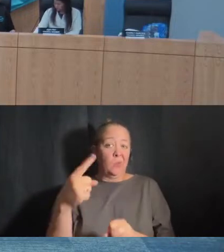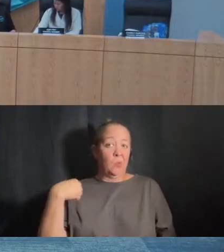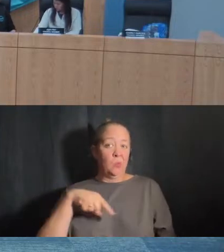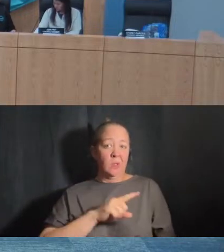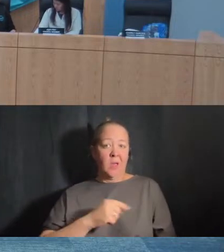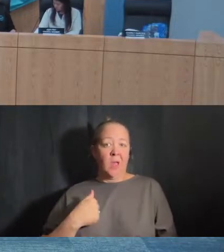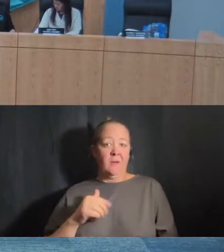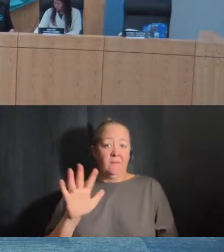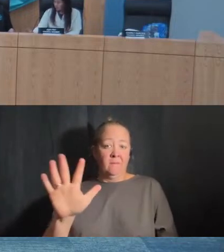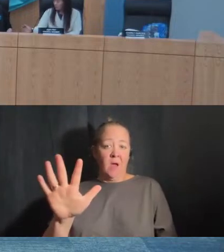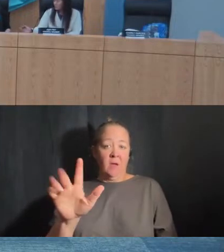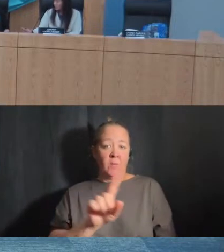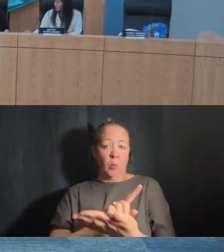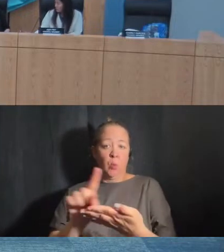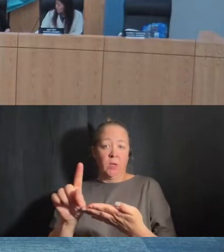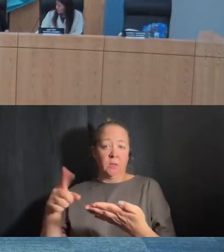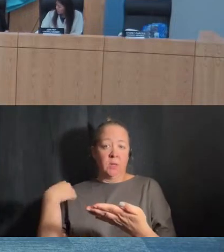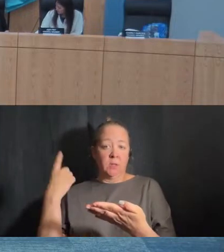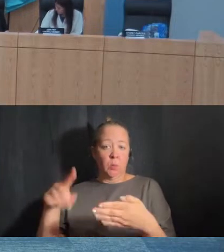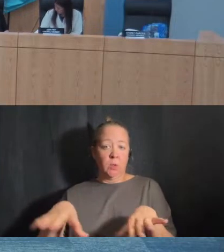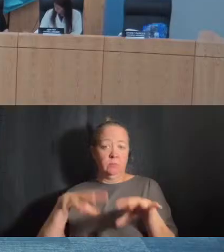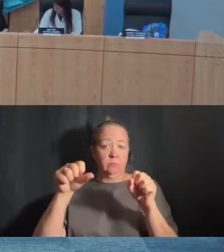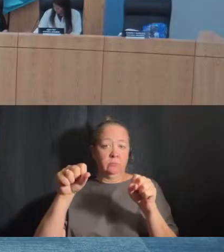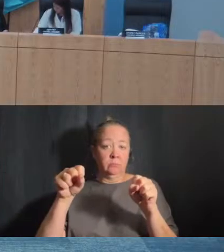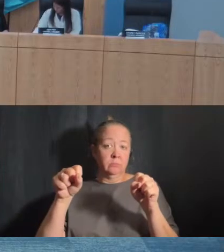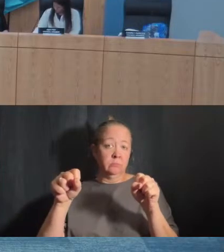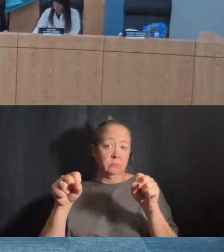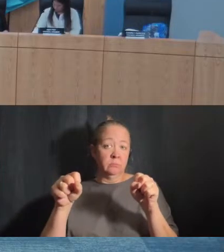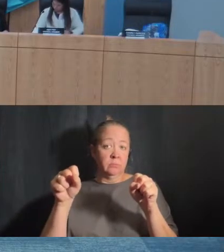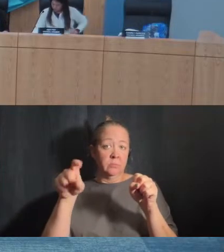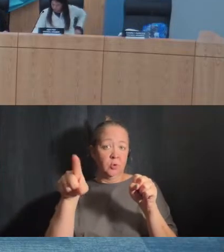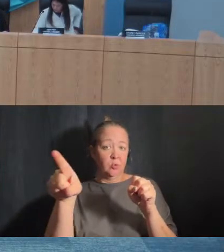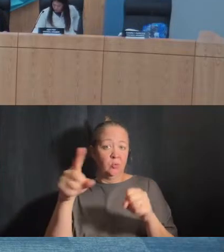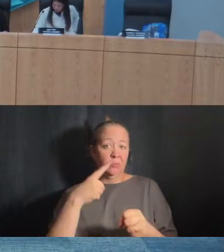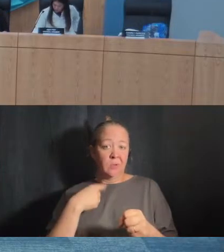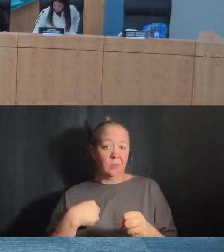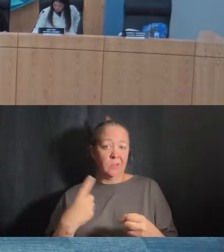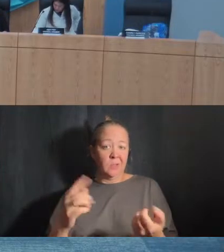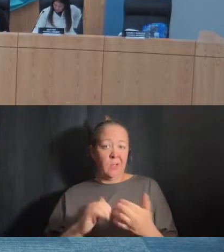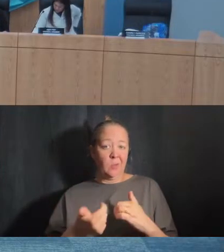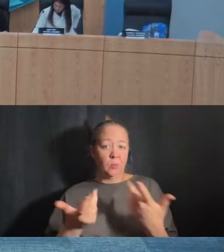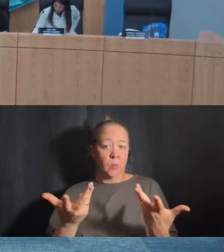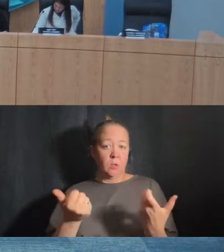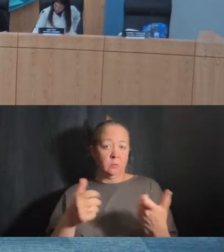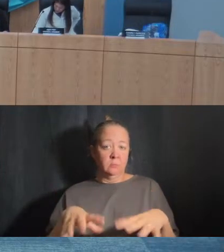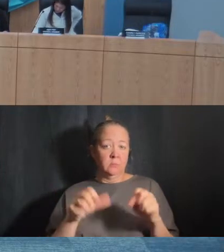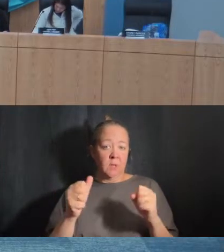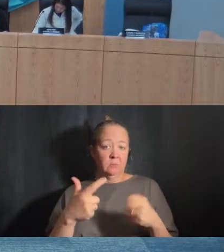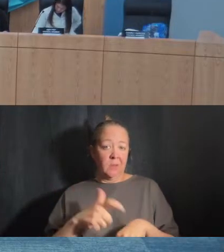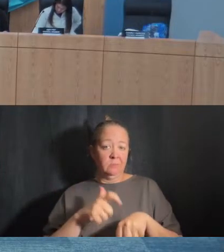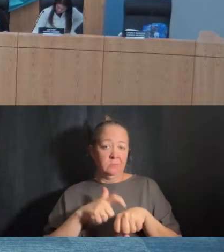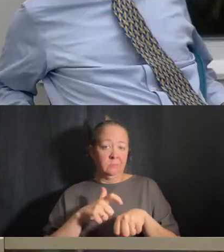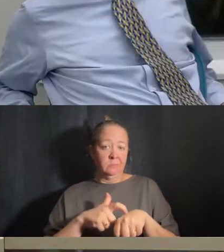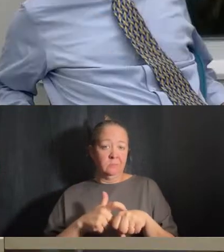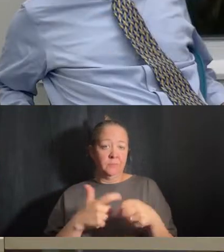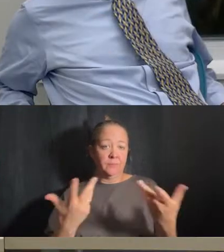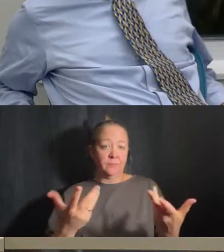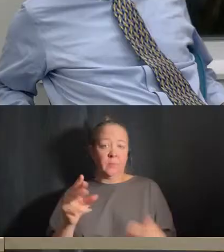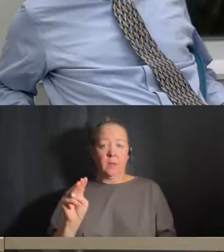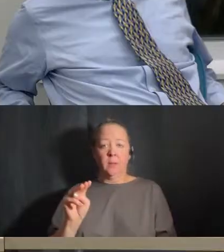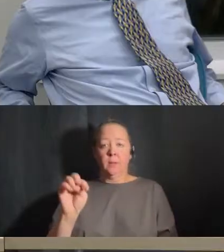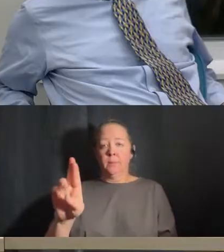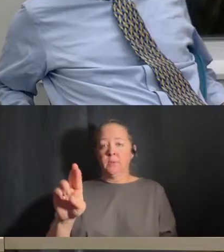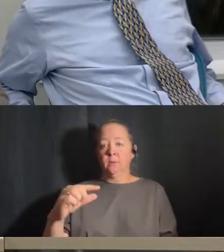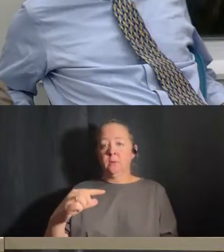until we're adopting it. You guys tell me how you want to spend the time. Mr. Galloway. All right, if I